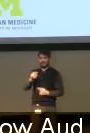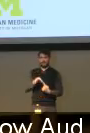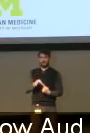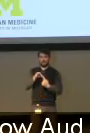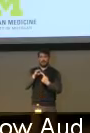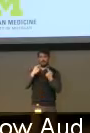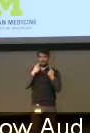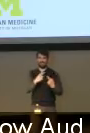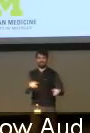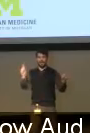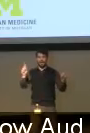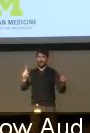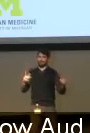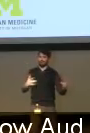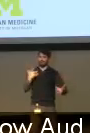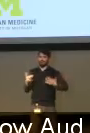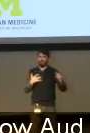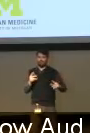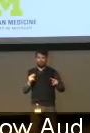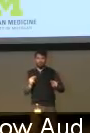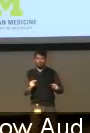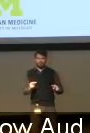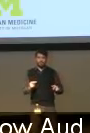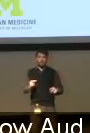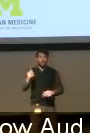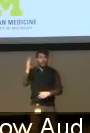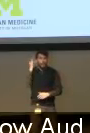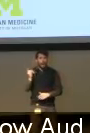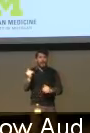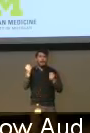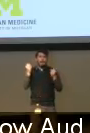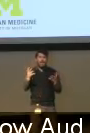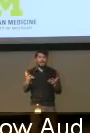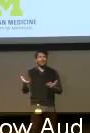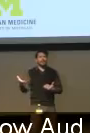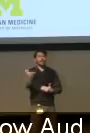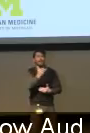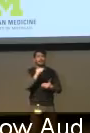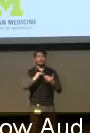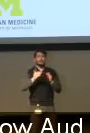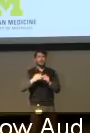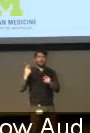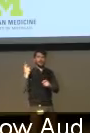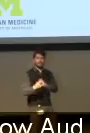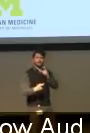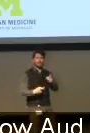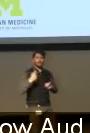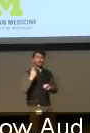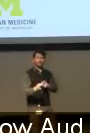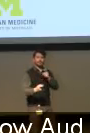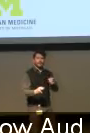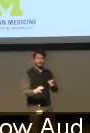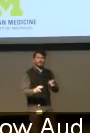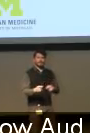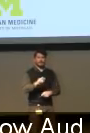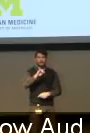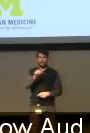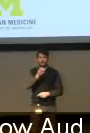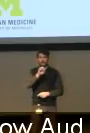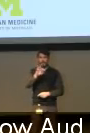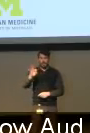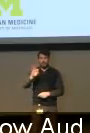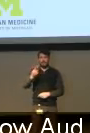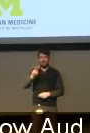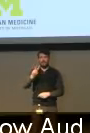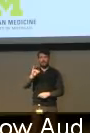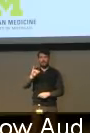excited about, thanks to the generous donations of so many in our community. Now, Jeff and Vikas will provide an update